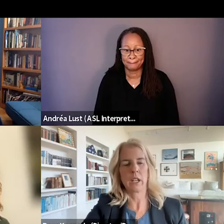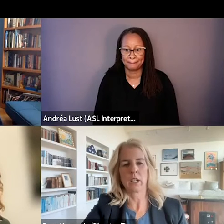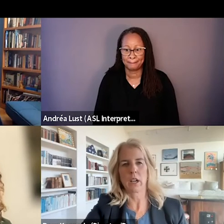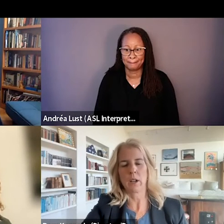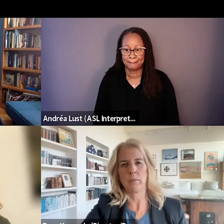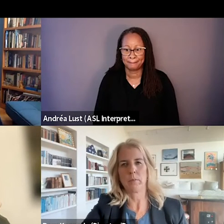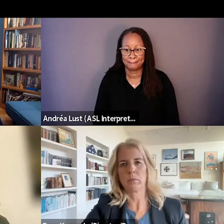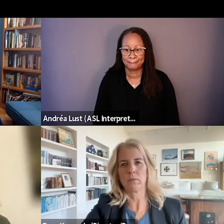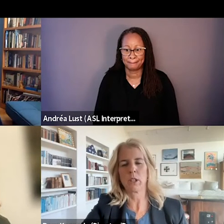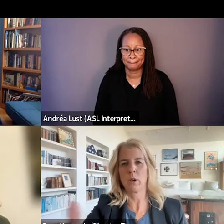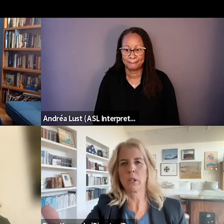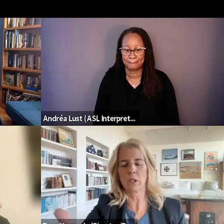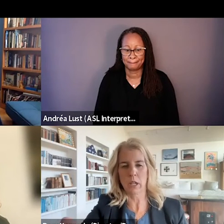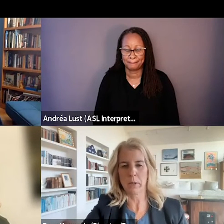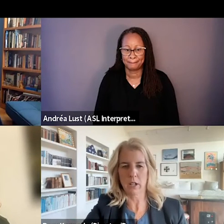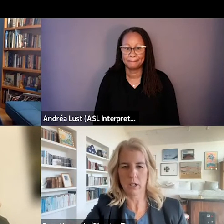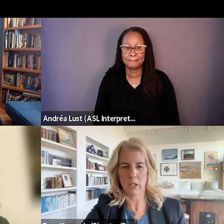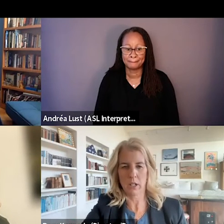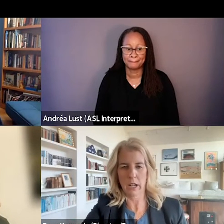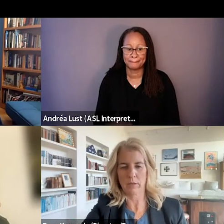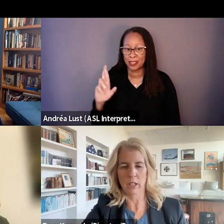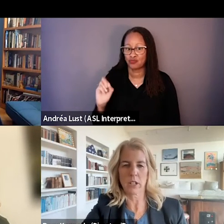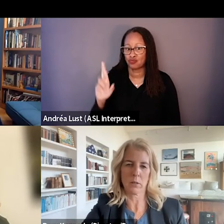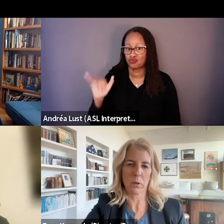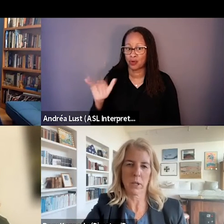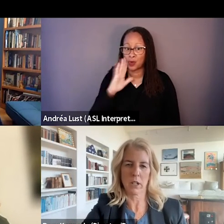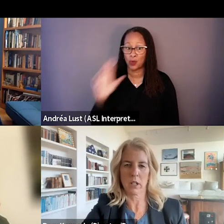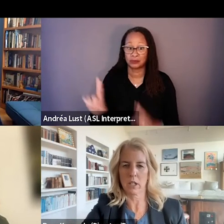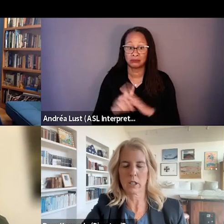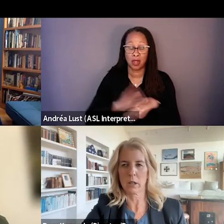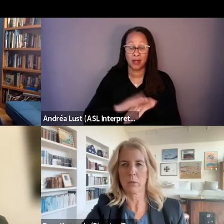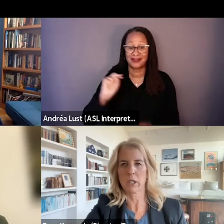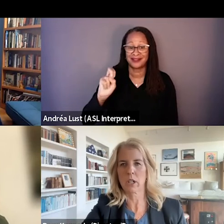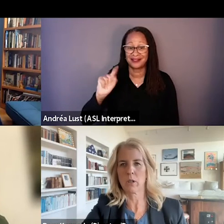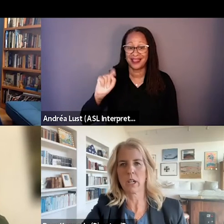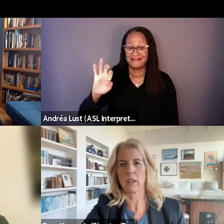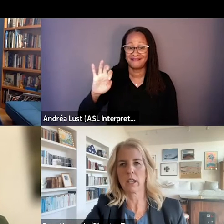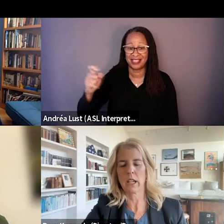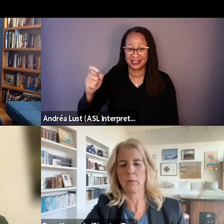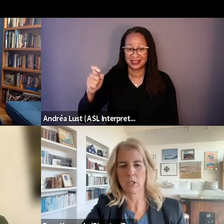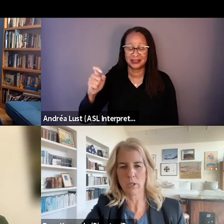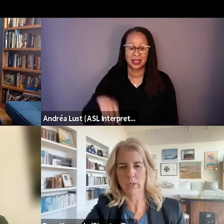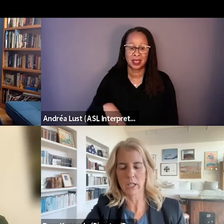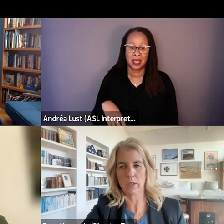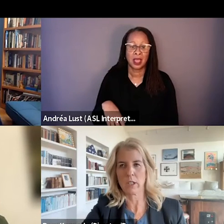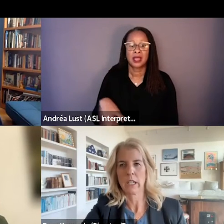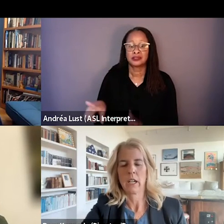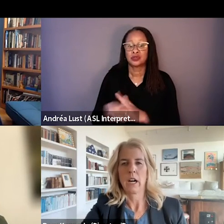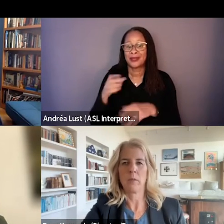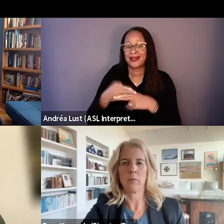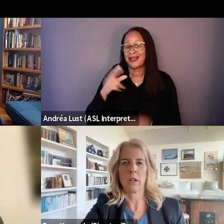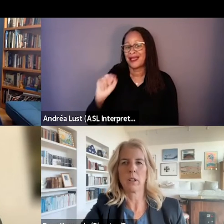we, you know, it's coming out on Netflix, and it premiered a couple weeks ago at the Hamptons Film